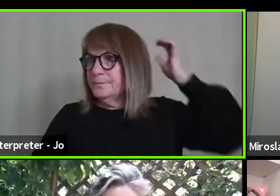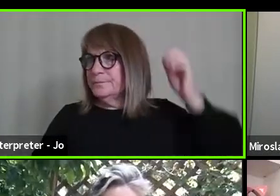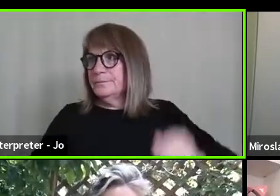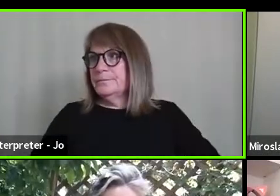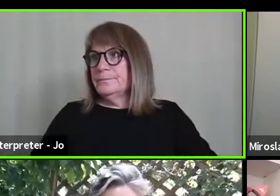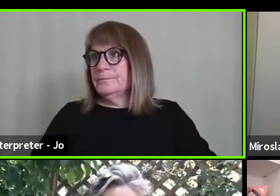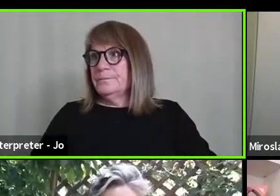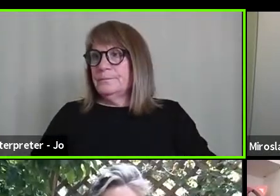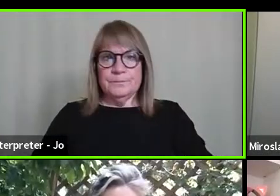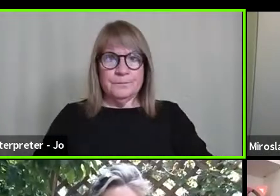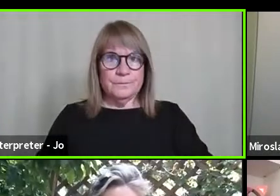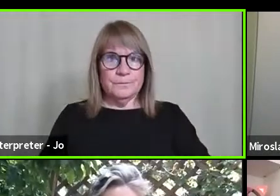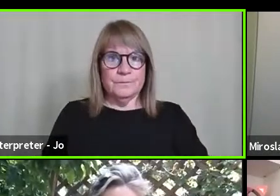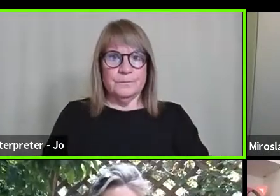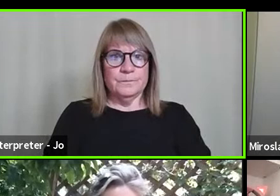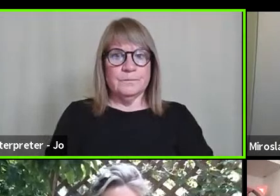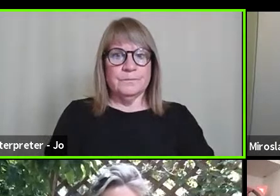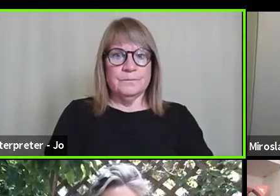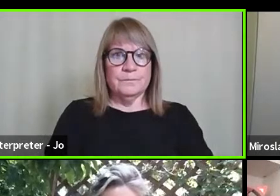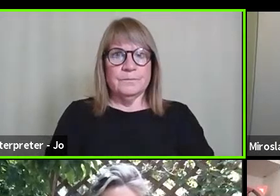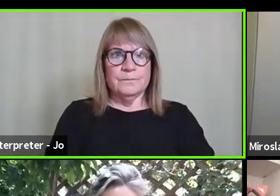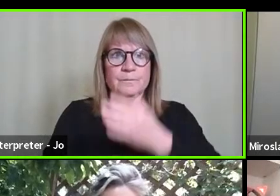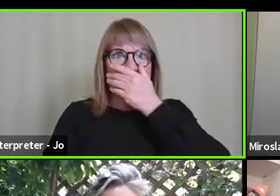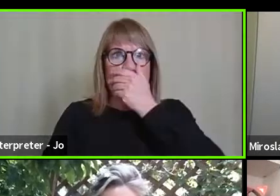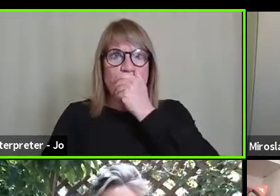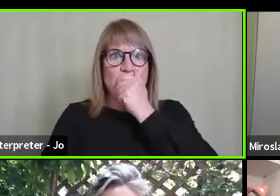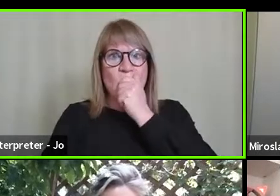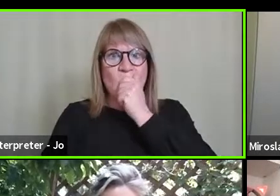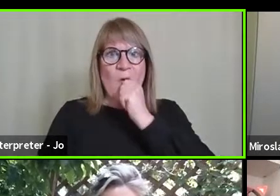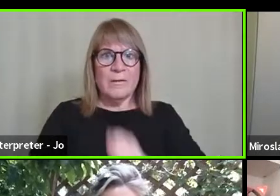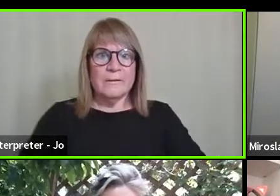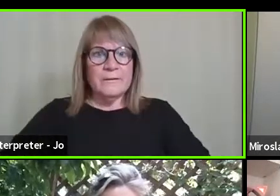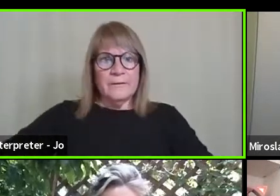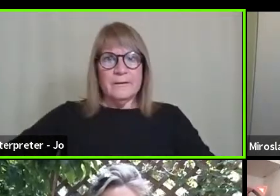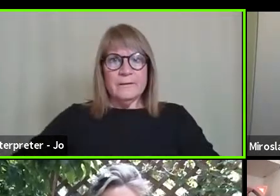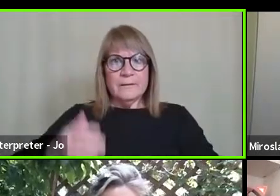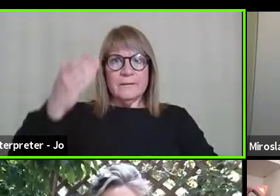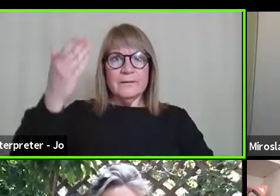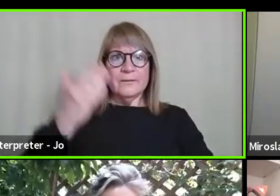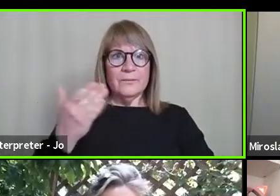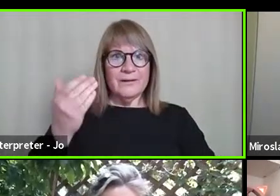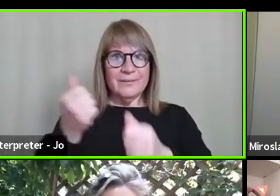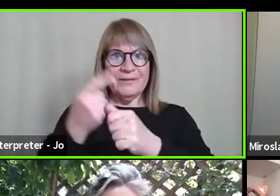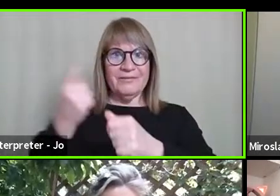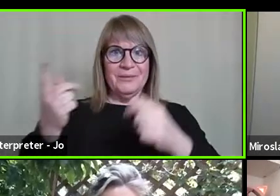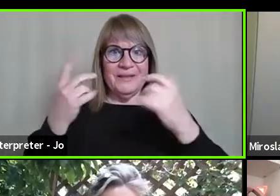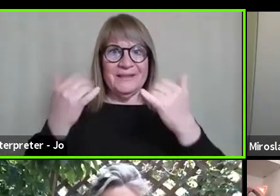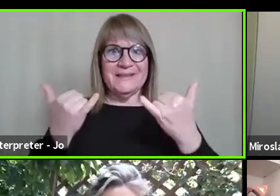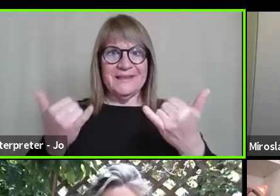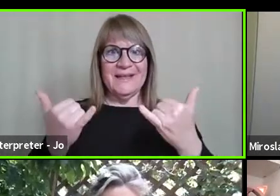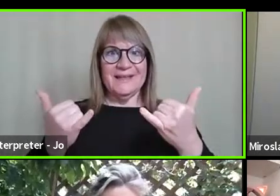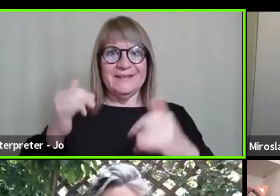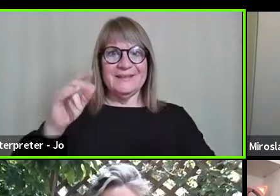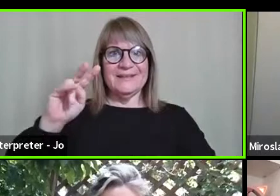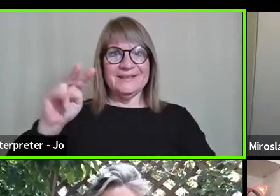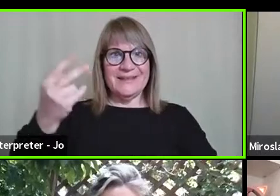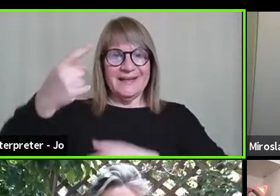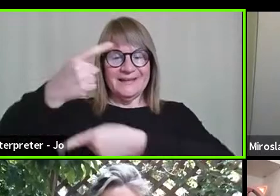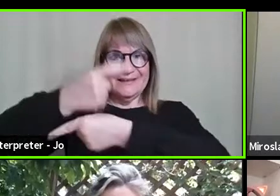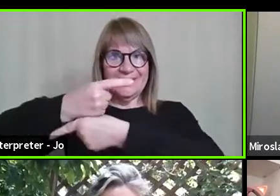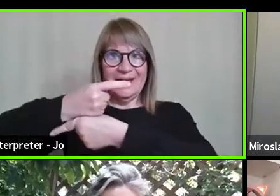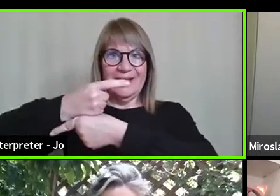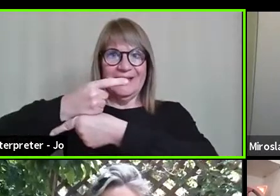close caption live captioning is happening welcome welcome everyone today to the our second day of the